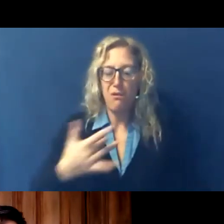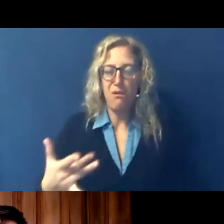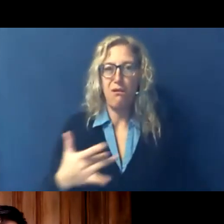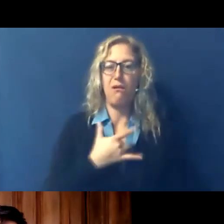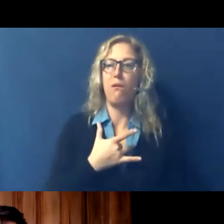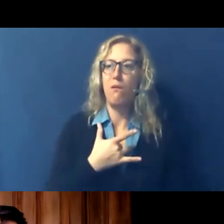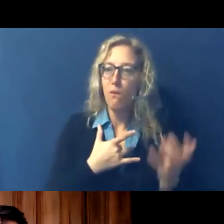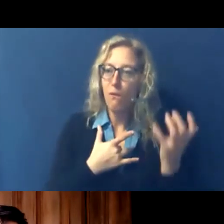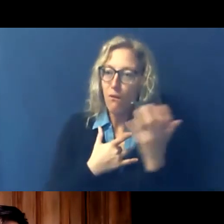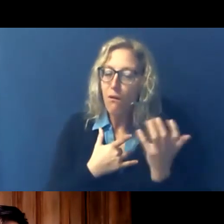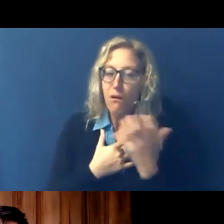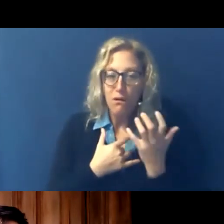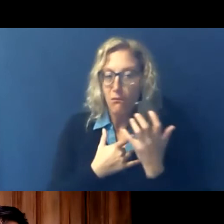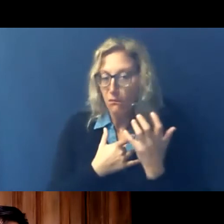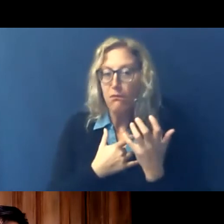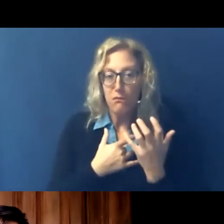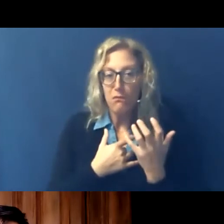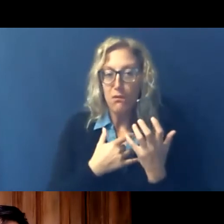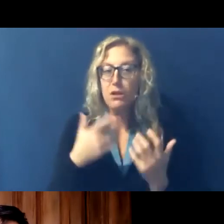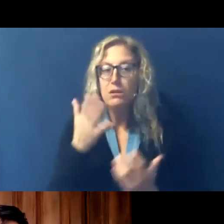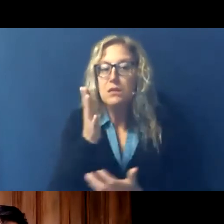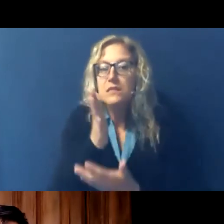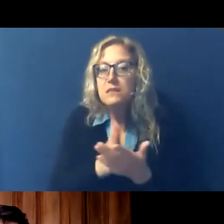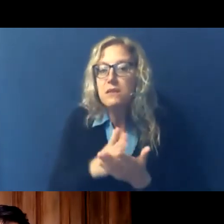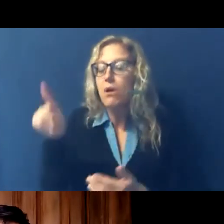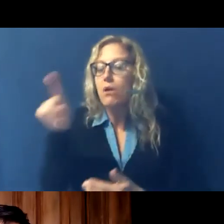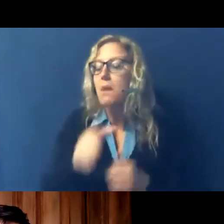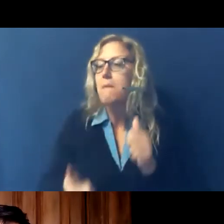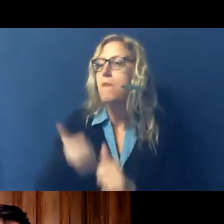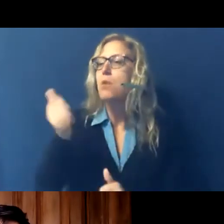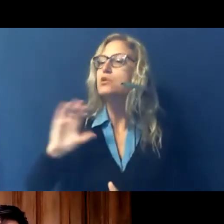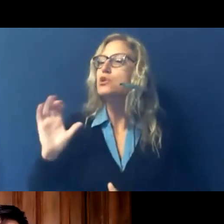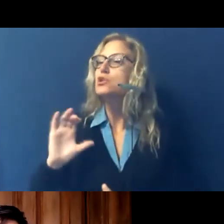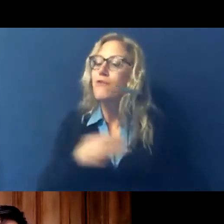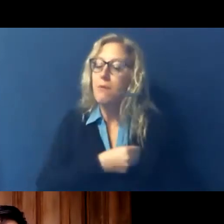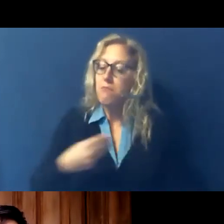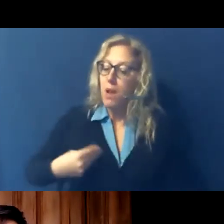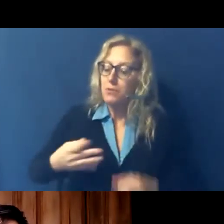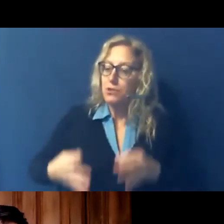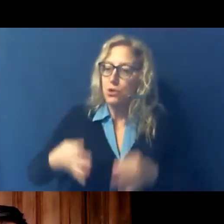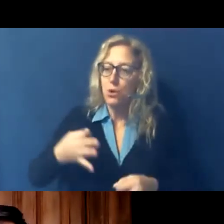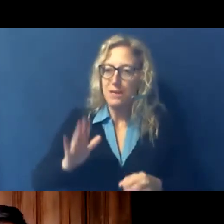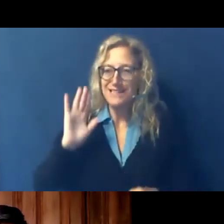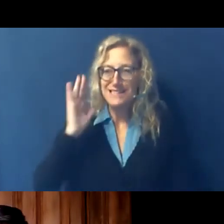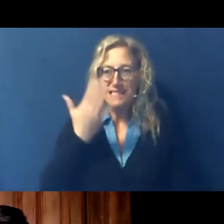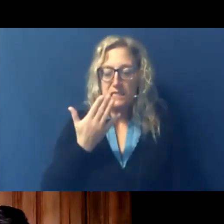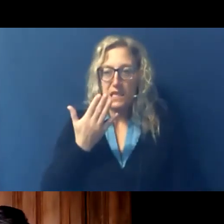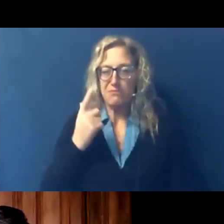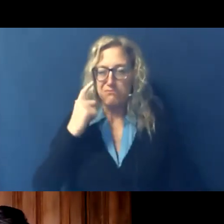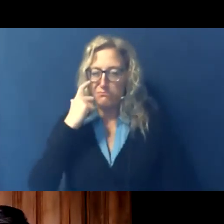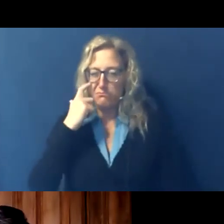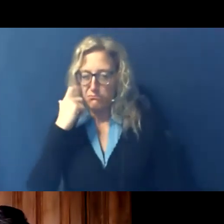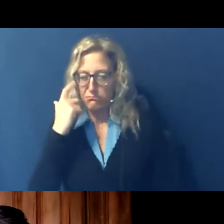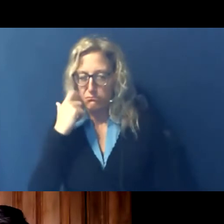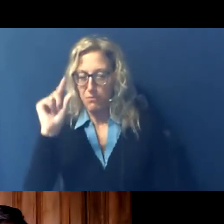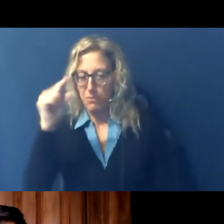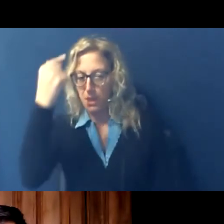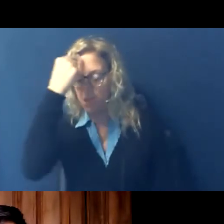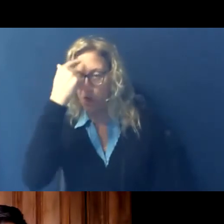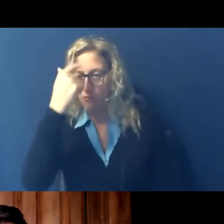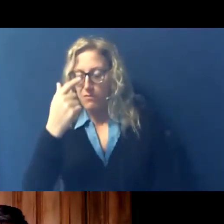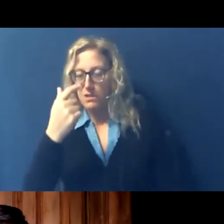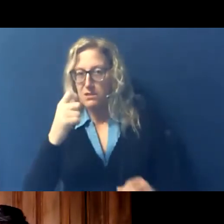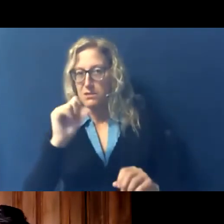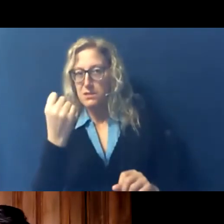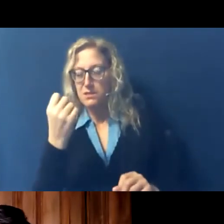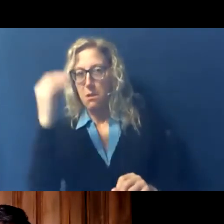that even some of the most conservative members of the court seemed very, very skeptical of the government's position during